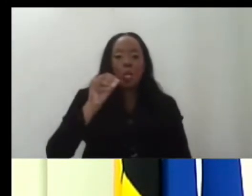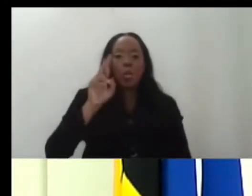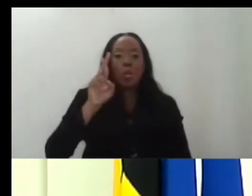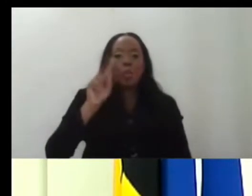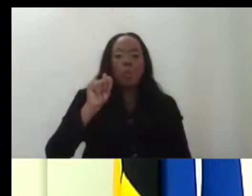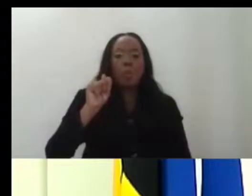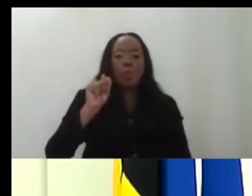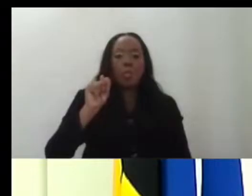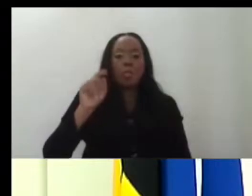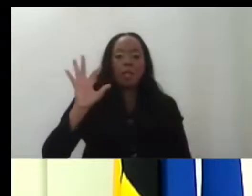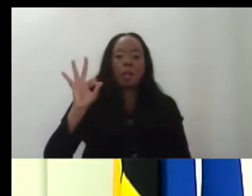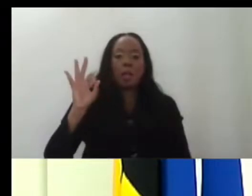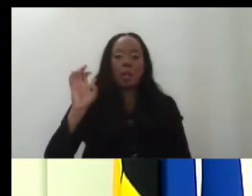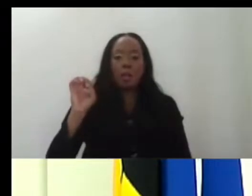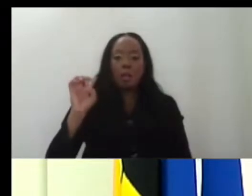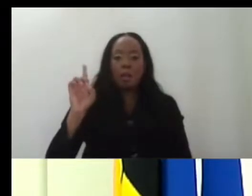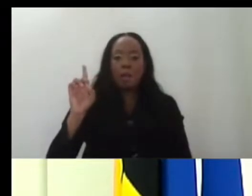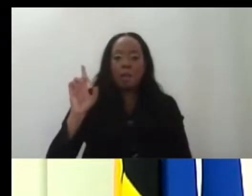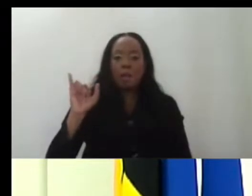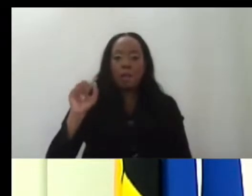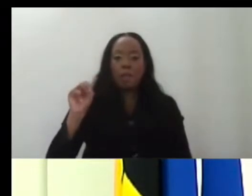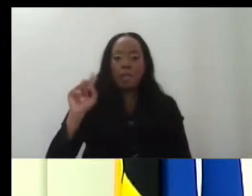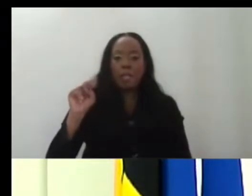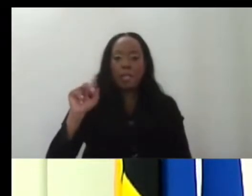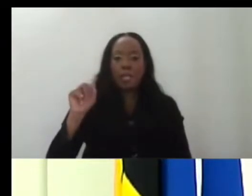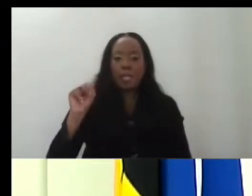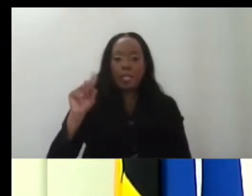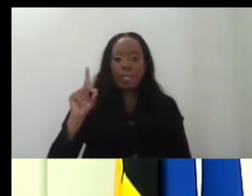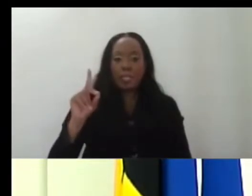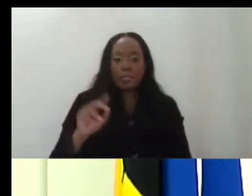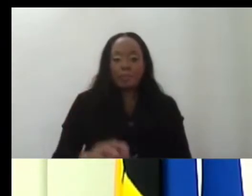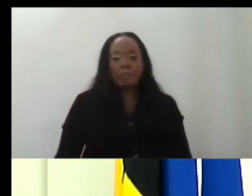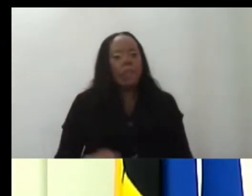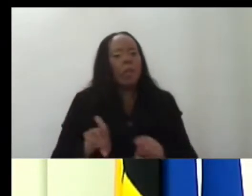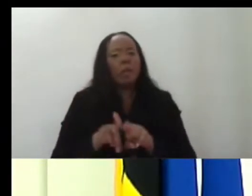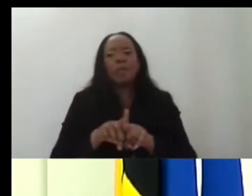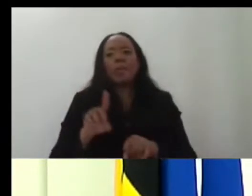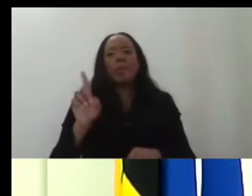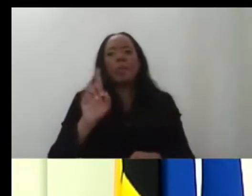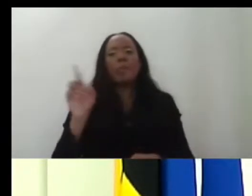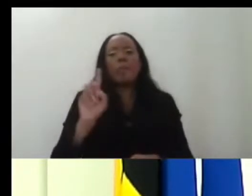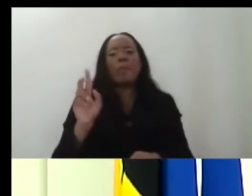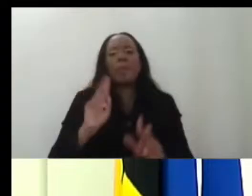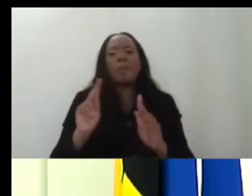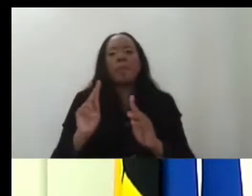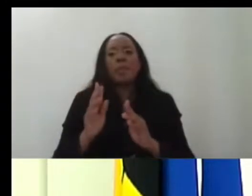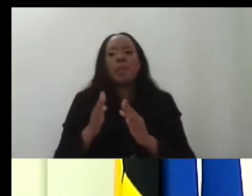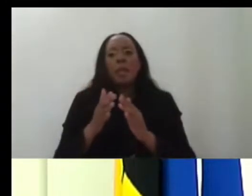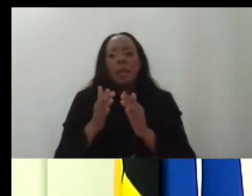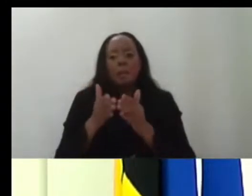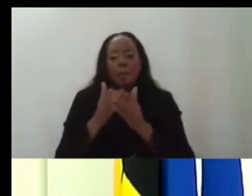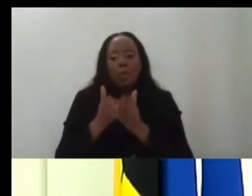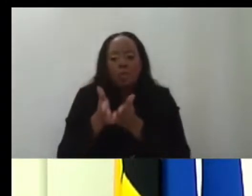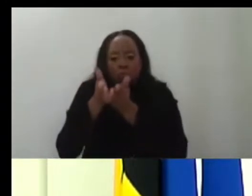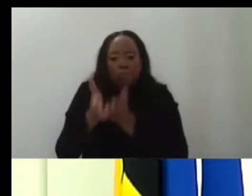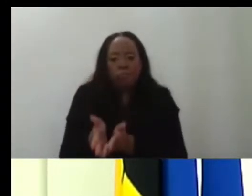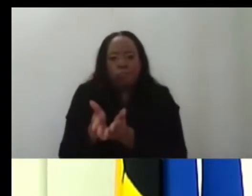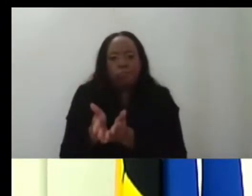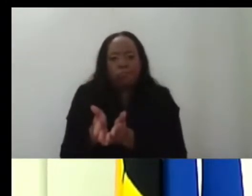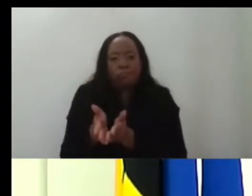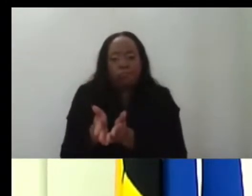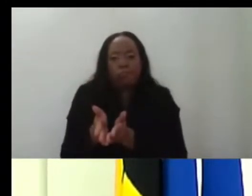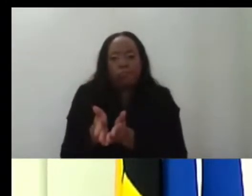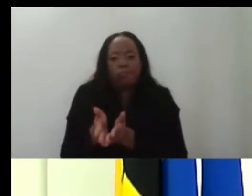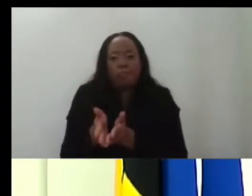for increased facility for them. We're also looking at how we position the boats. We are fine-tuning the system, so it's not going to be a